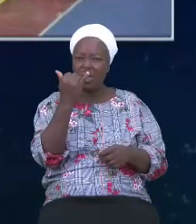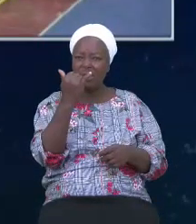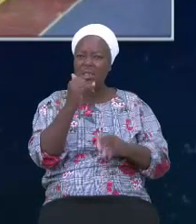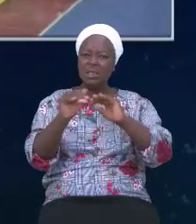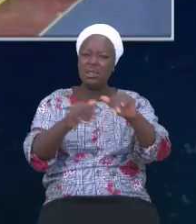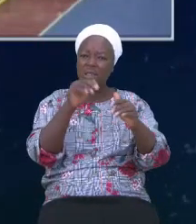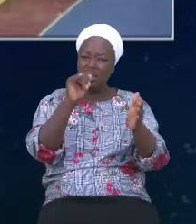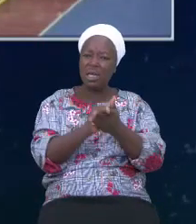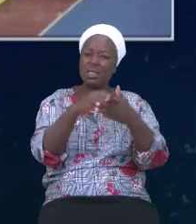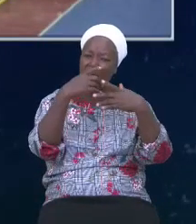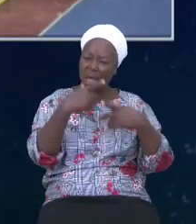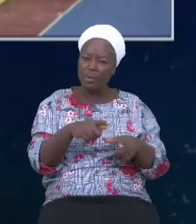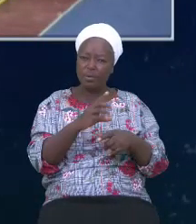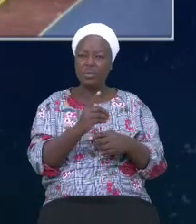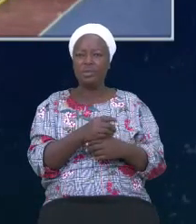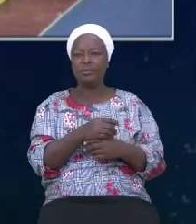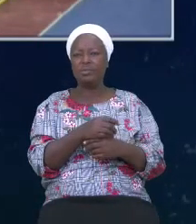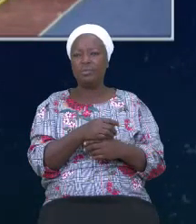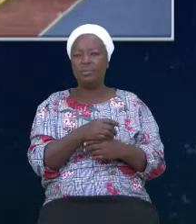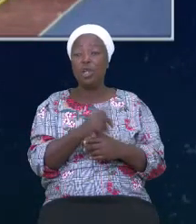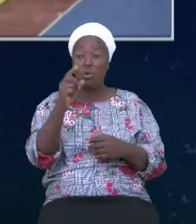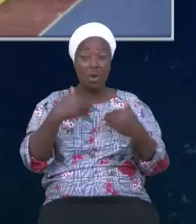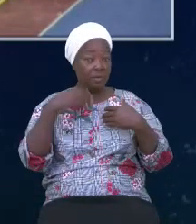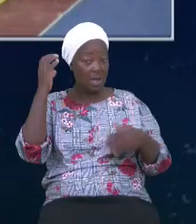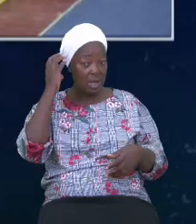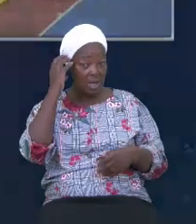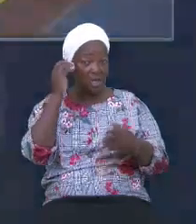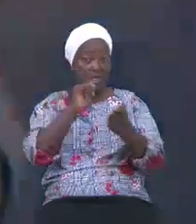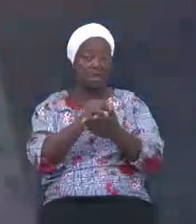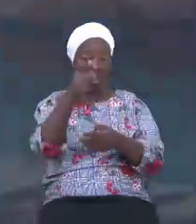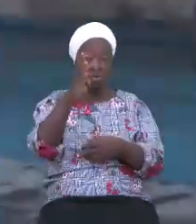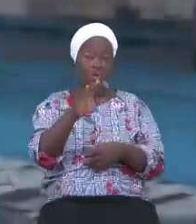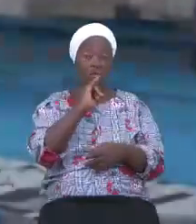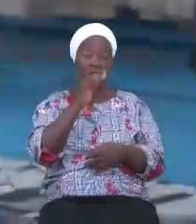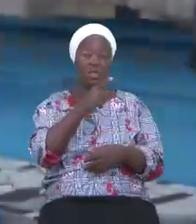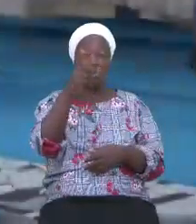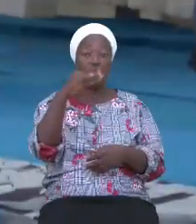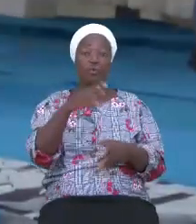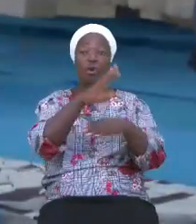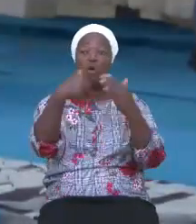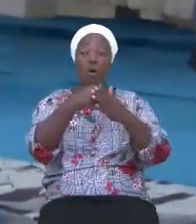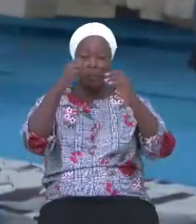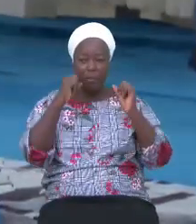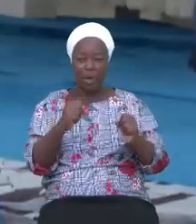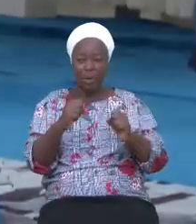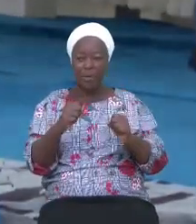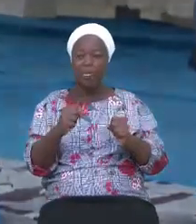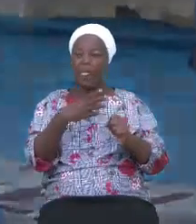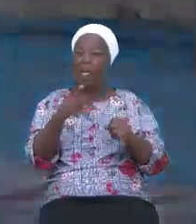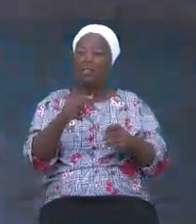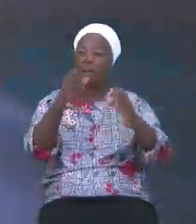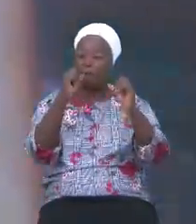that happen? You have heard that God is a God of all power. And the